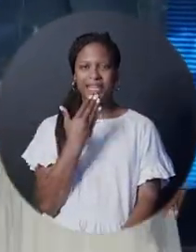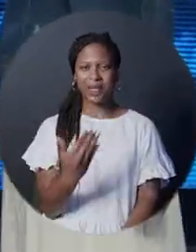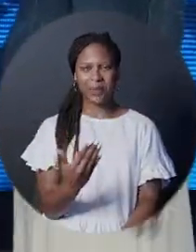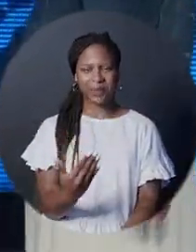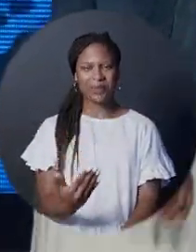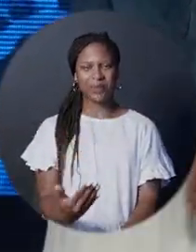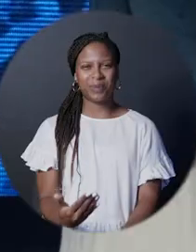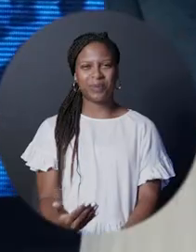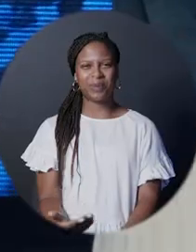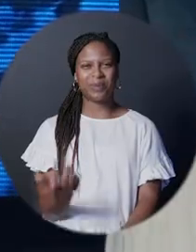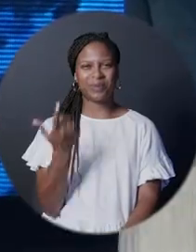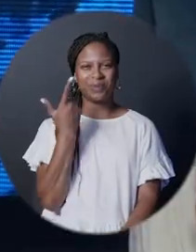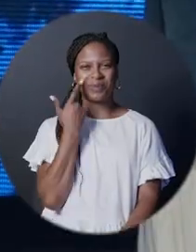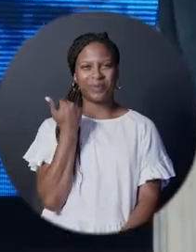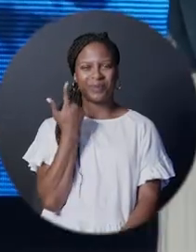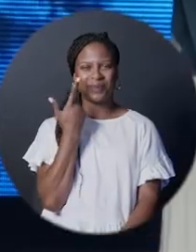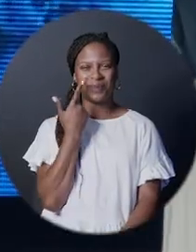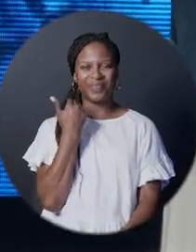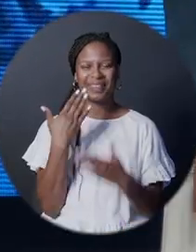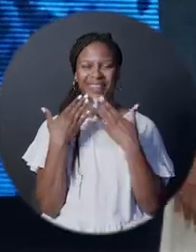And we thank you.